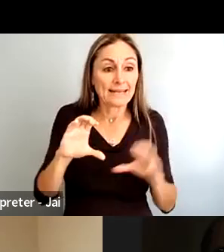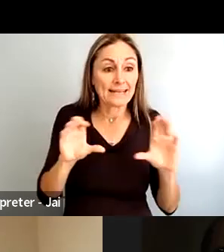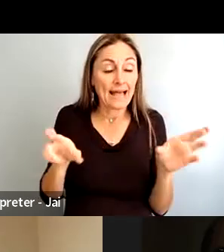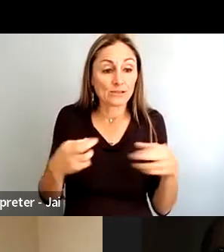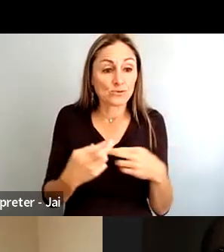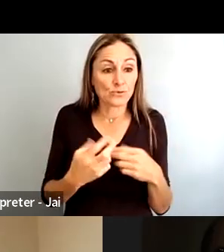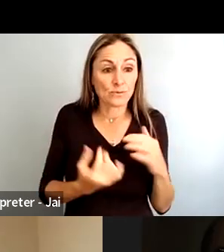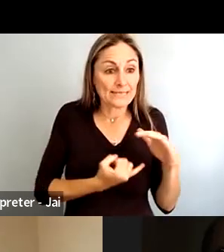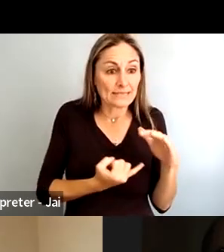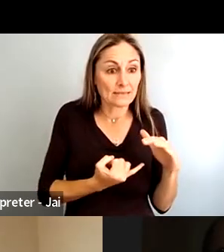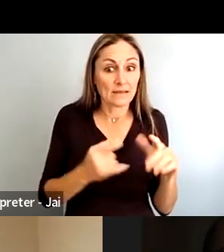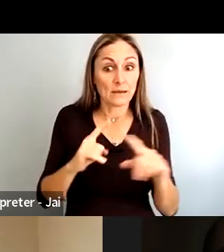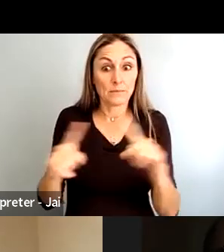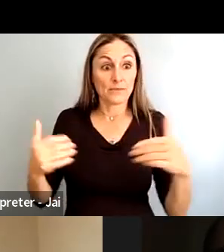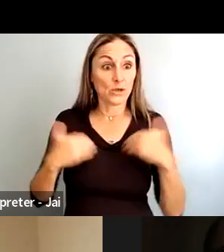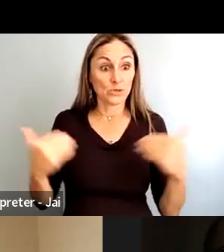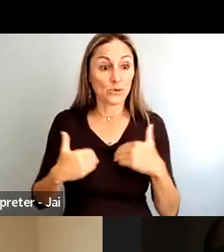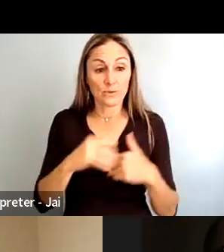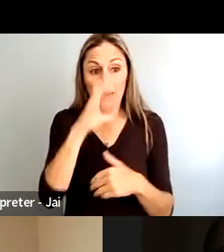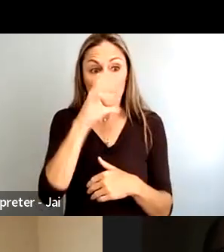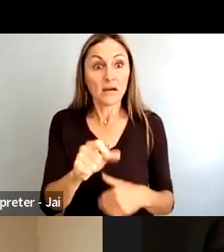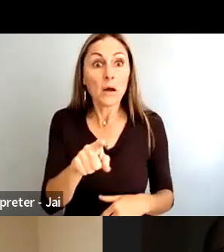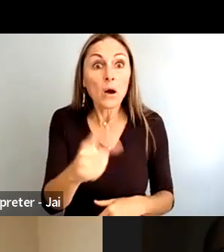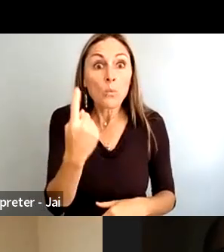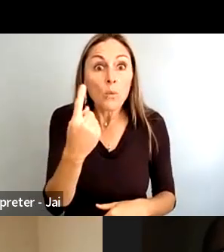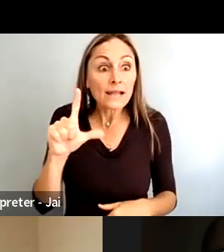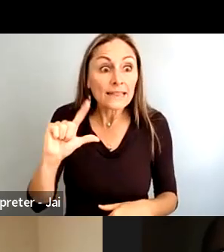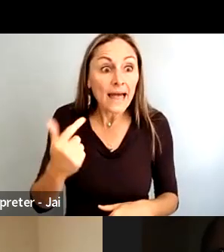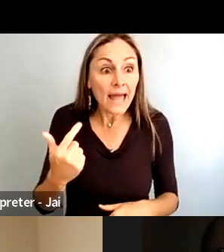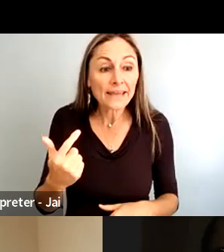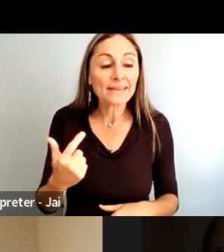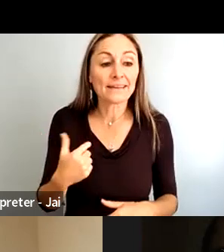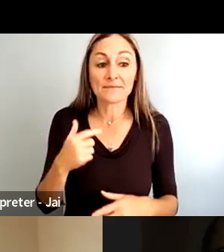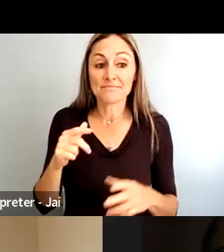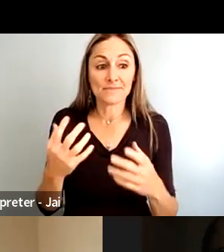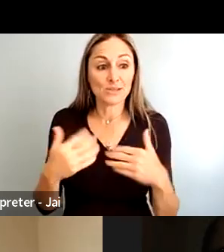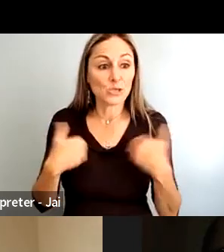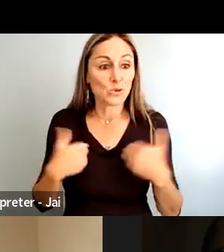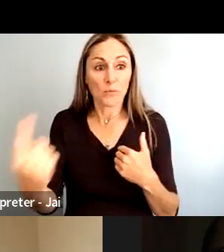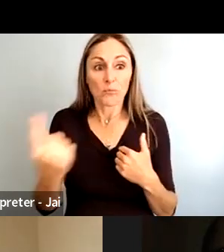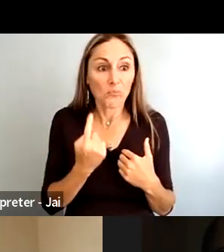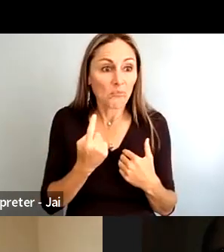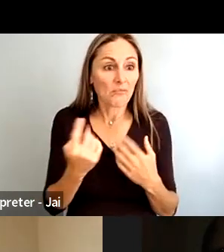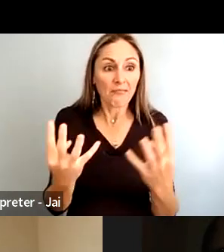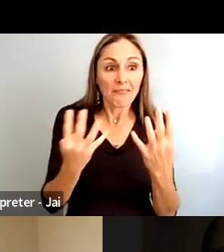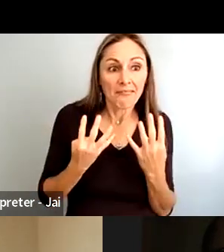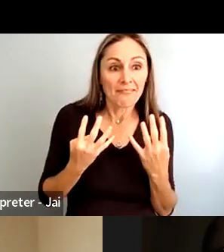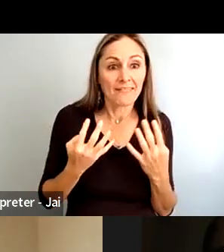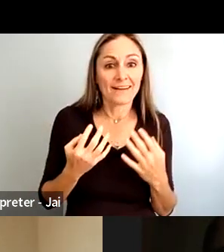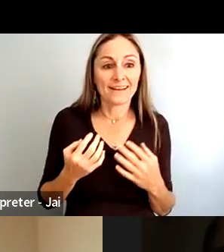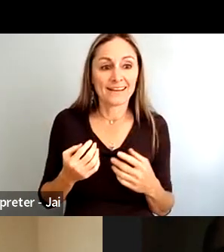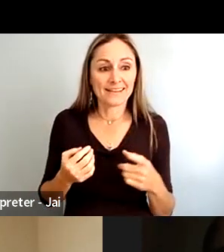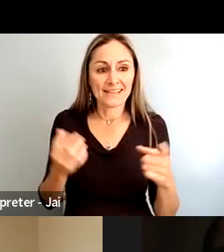the youth were so fascinated that I had one leg and came up to me and asked me, oh